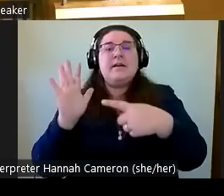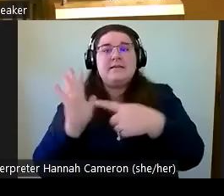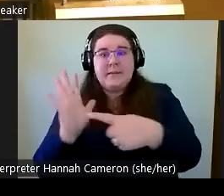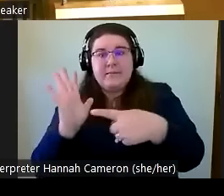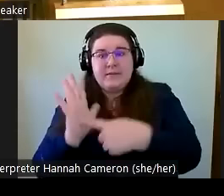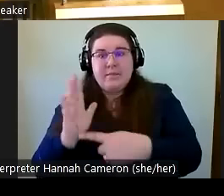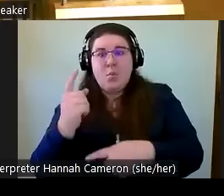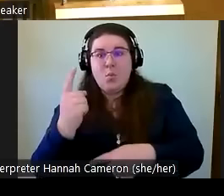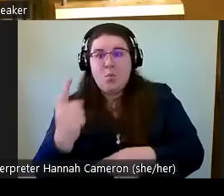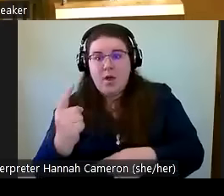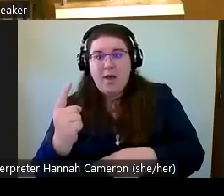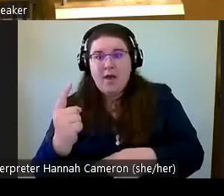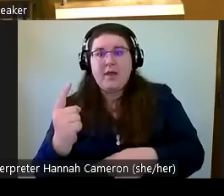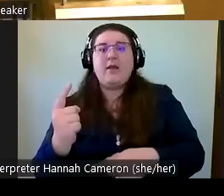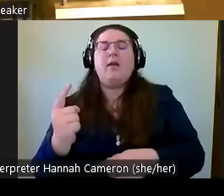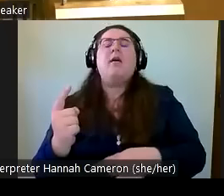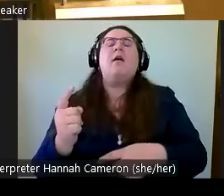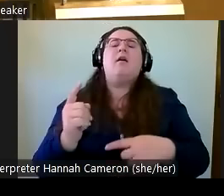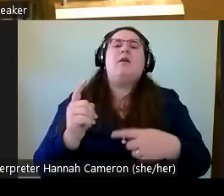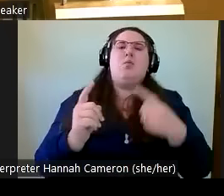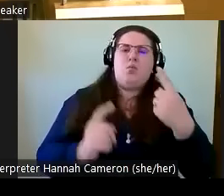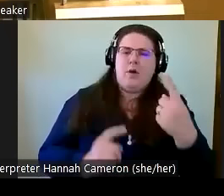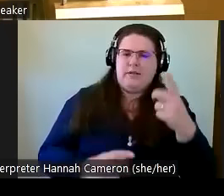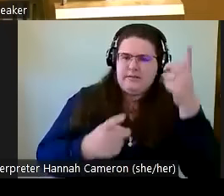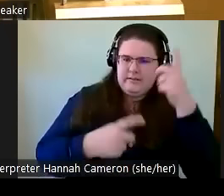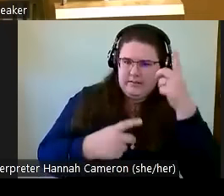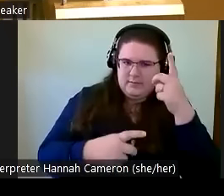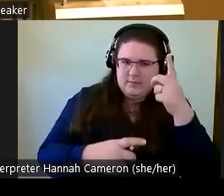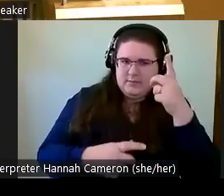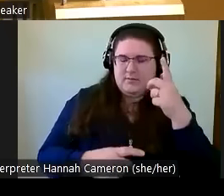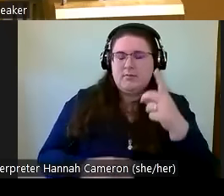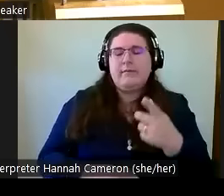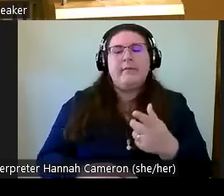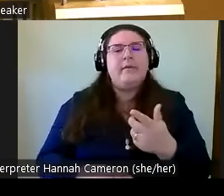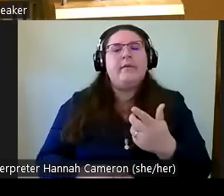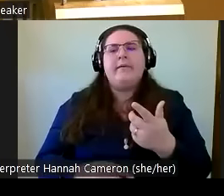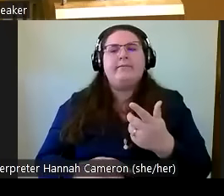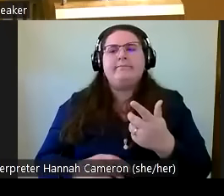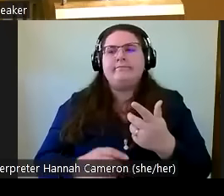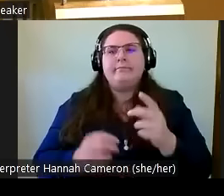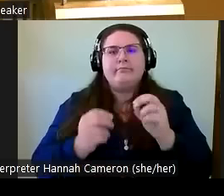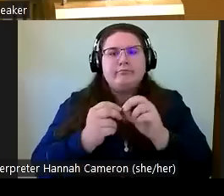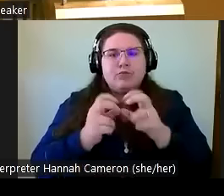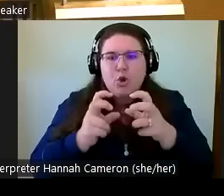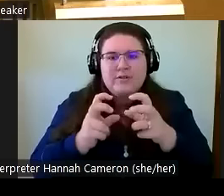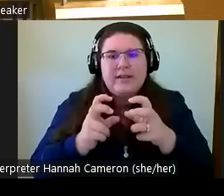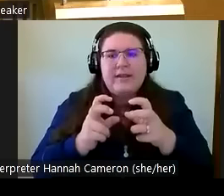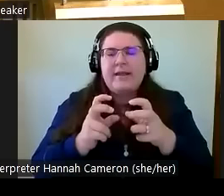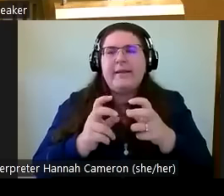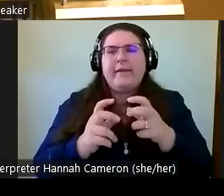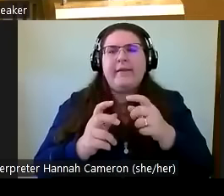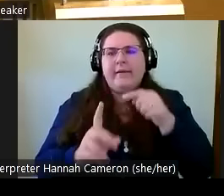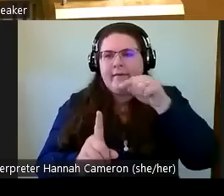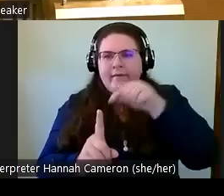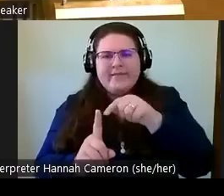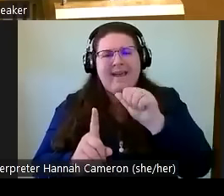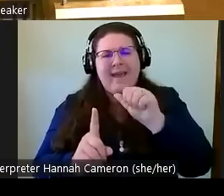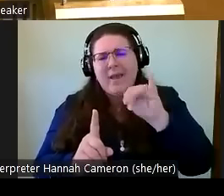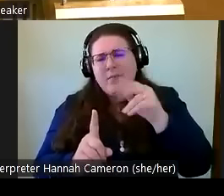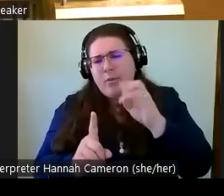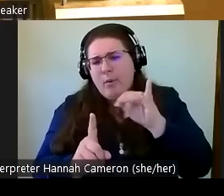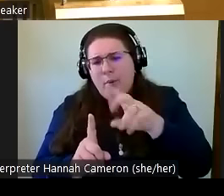You could get one protein and you just had to pick which one. It could be amyloid, it could be tau, it could be TDP43, it could be alpha-synuclein,